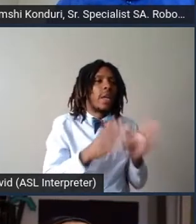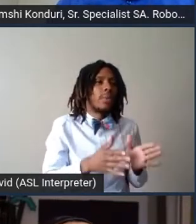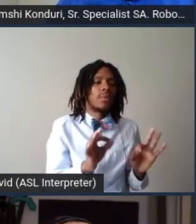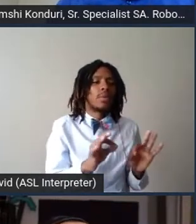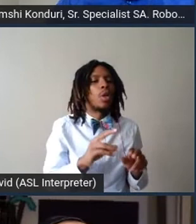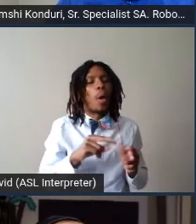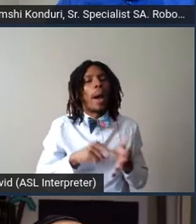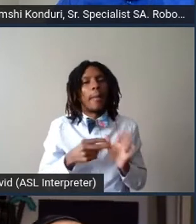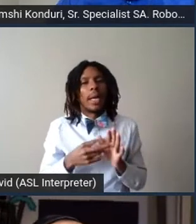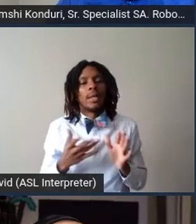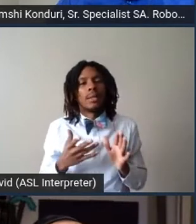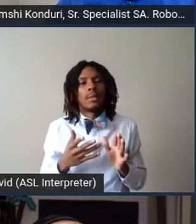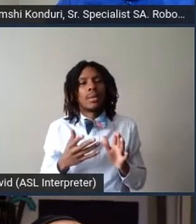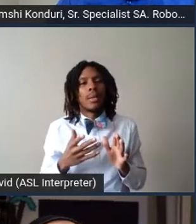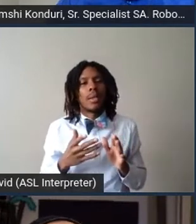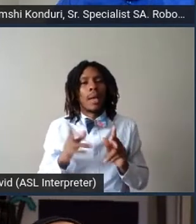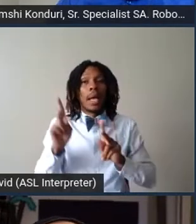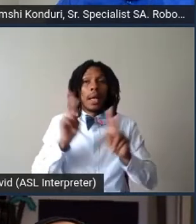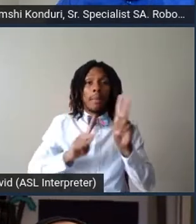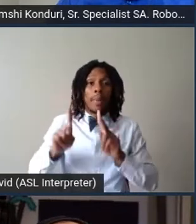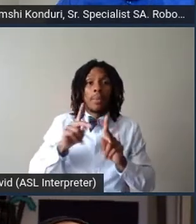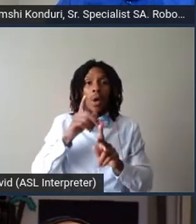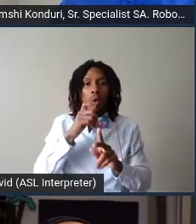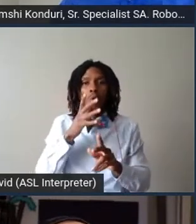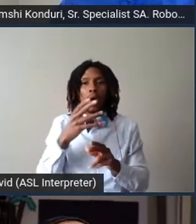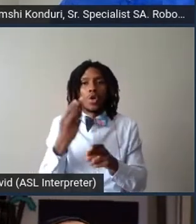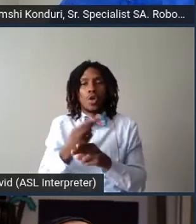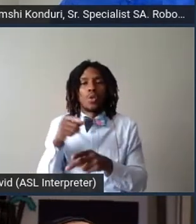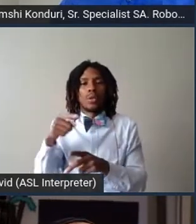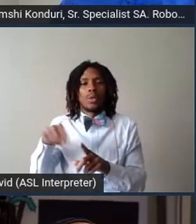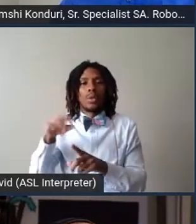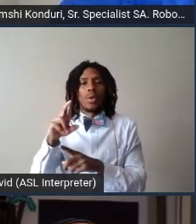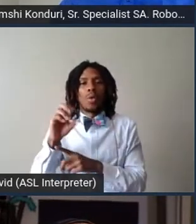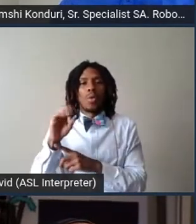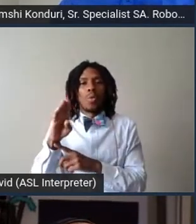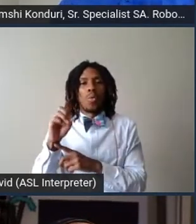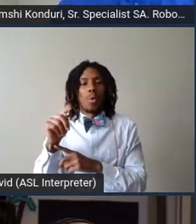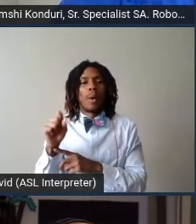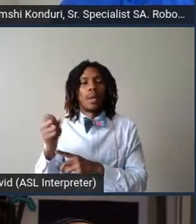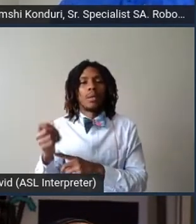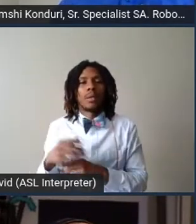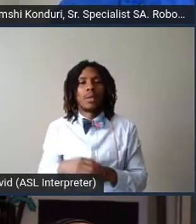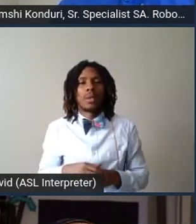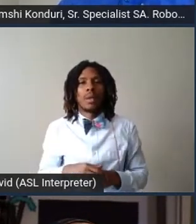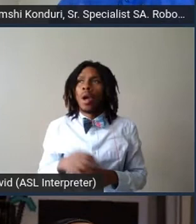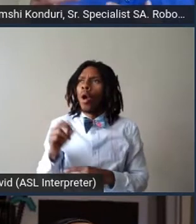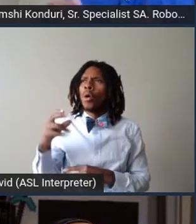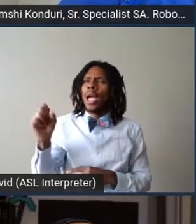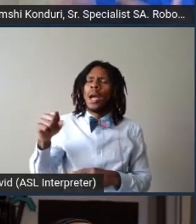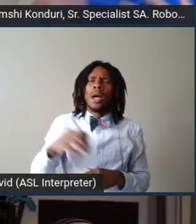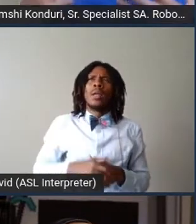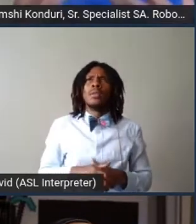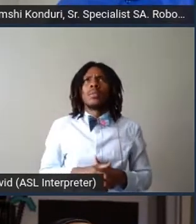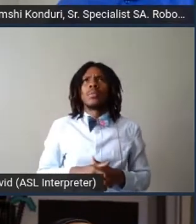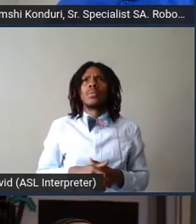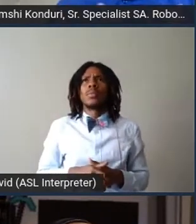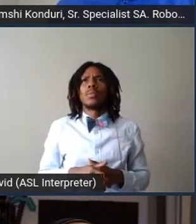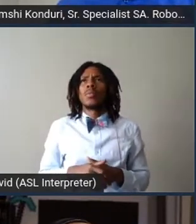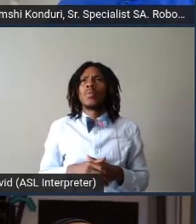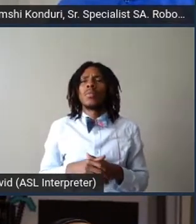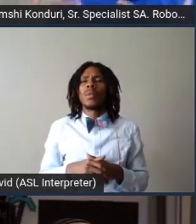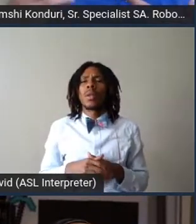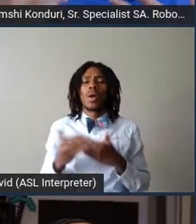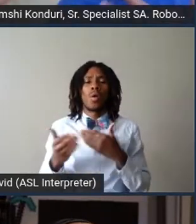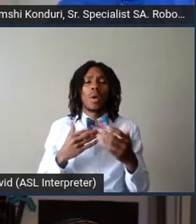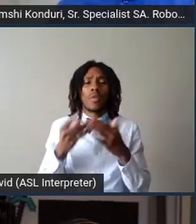but the people who will end up using those robots. Oh, yeah. So whenever you